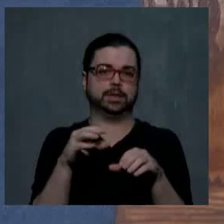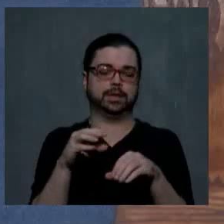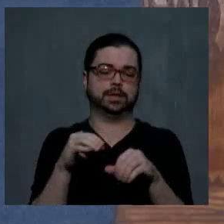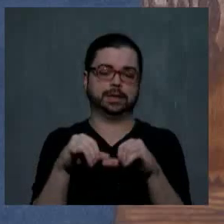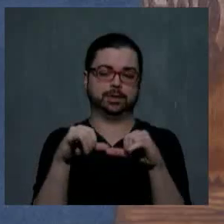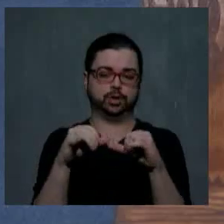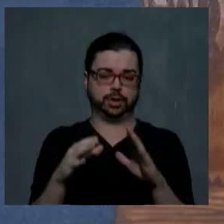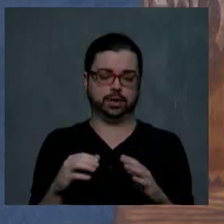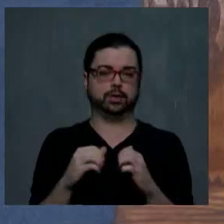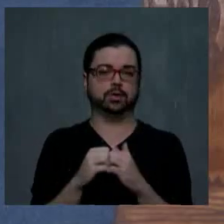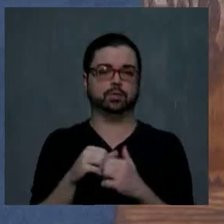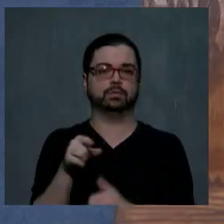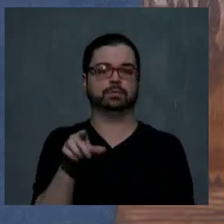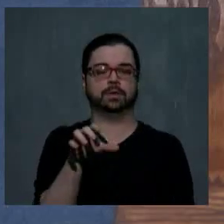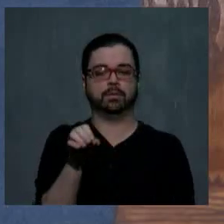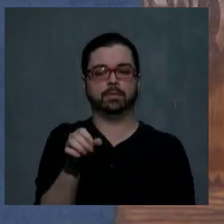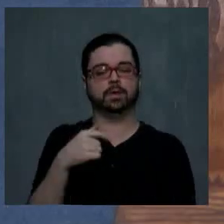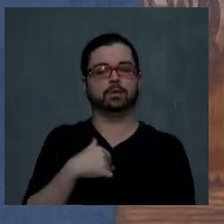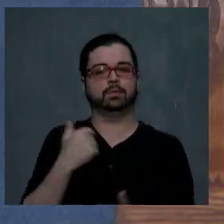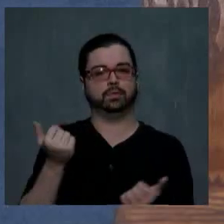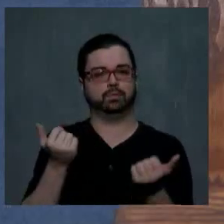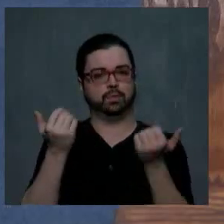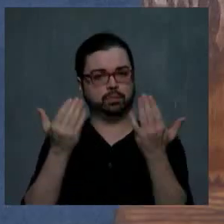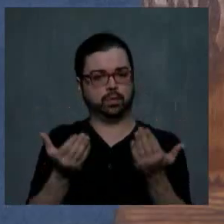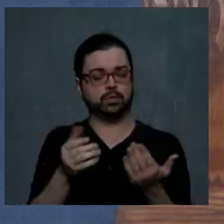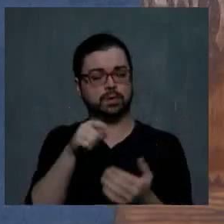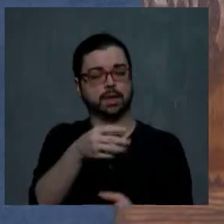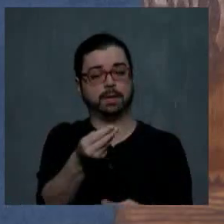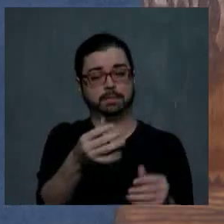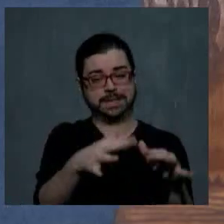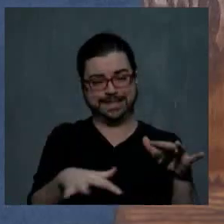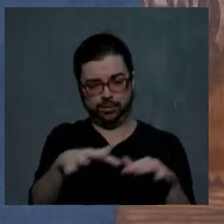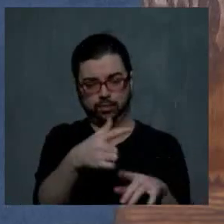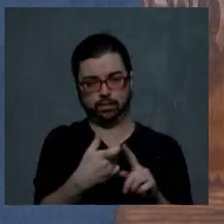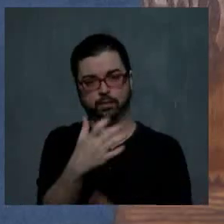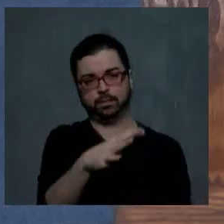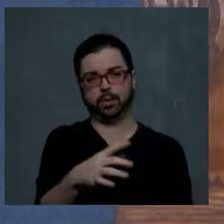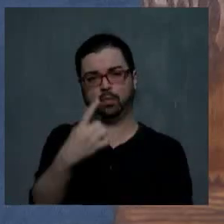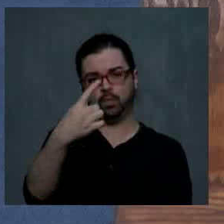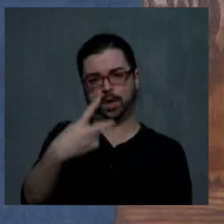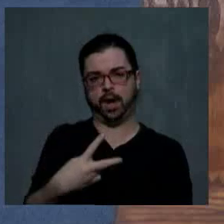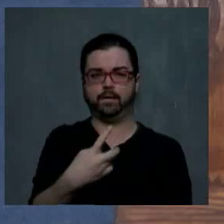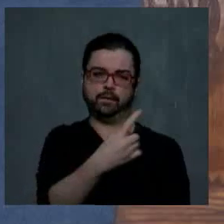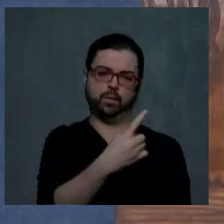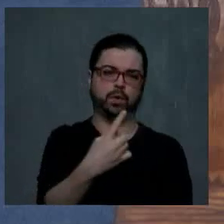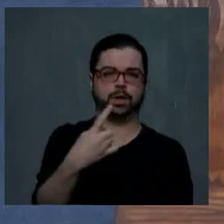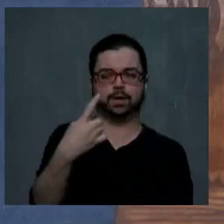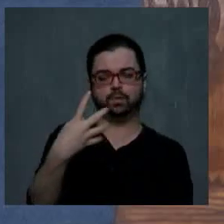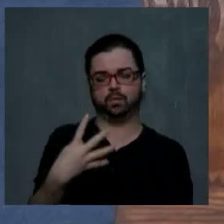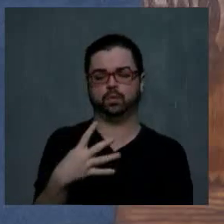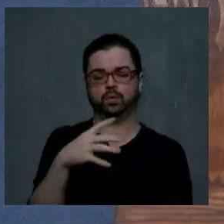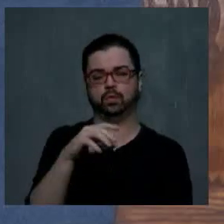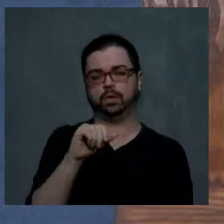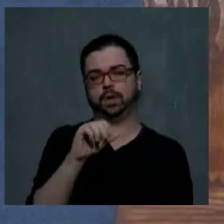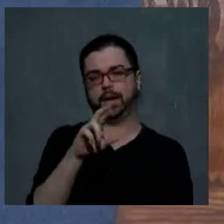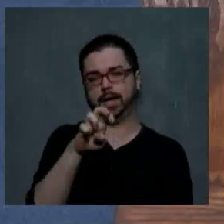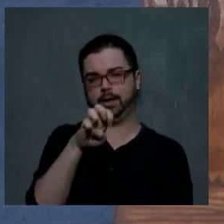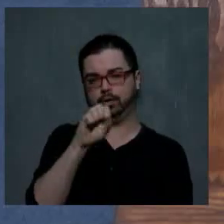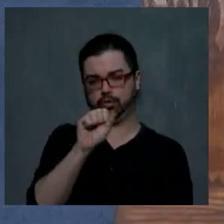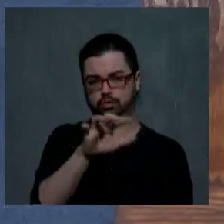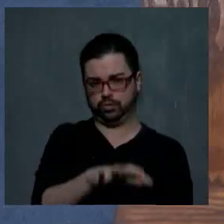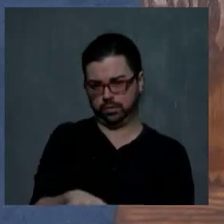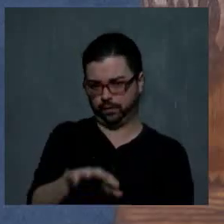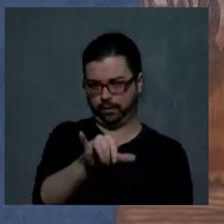proposing to remove the material from about 1/2 or 1 1/4 acres of this approximately 5-acre site. We would